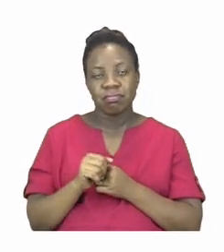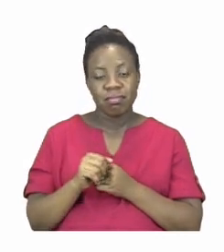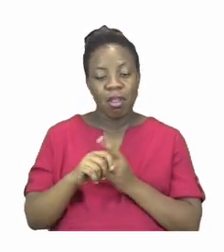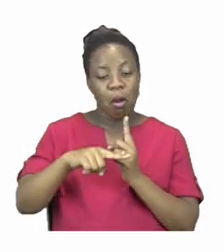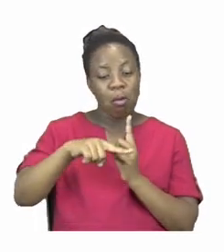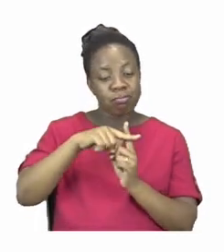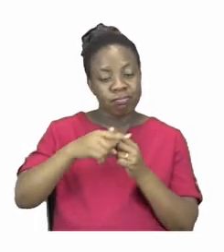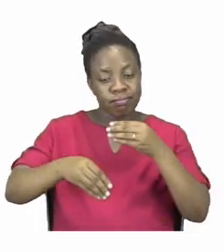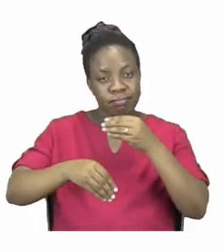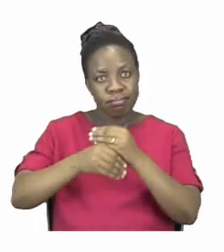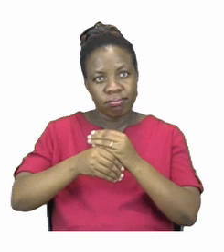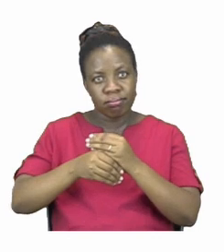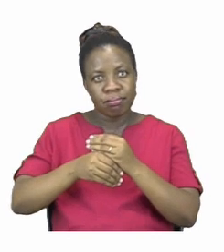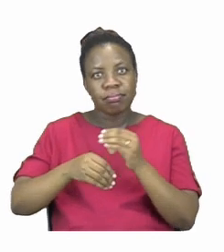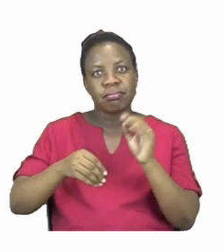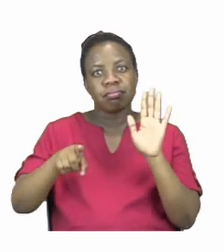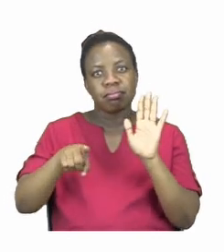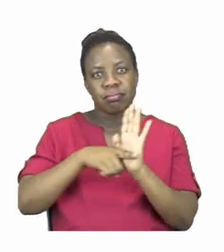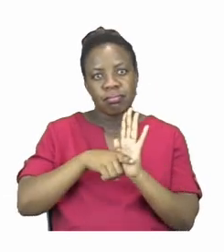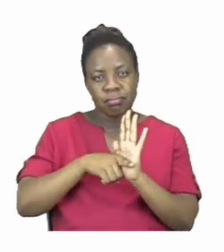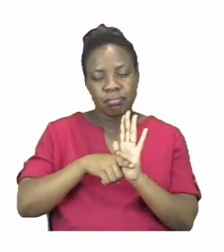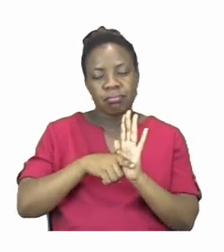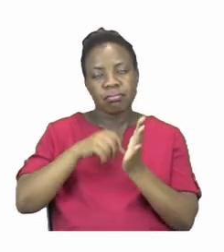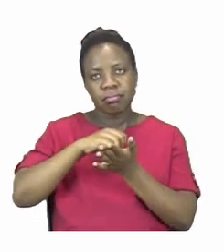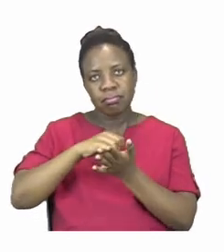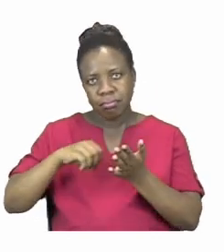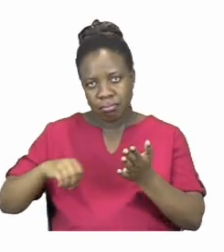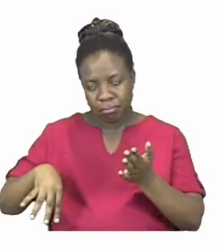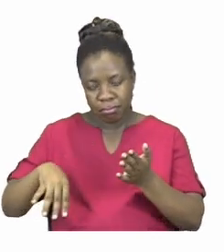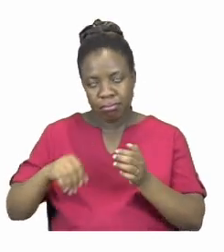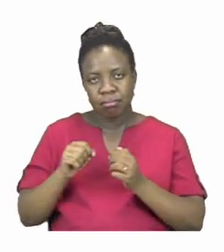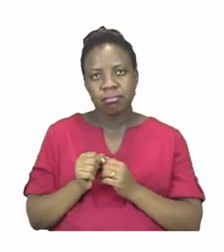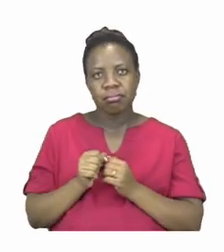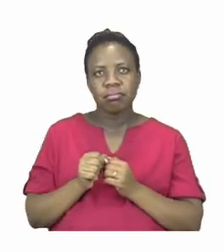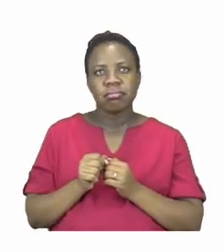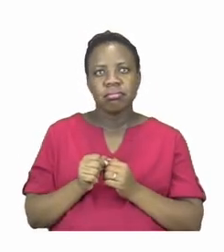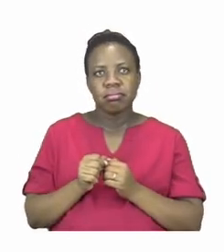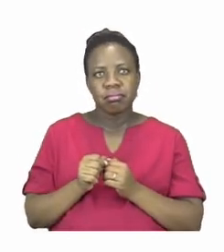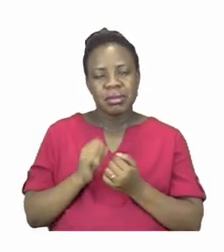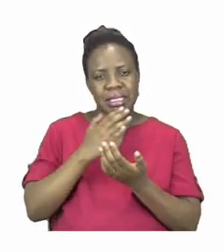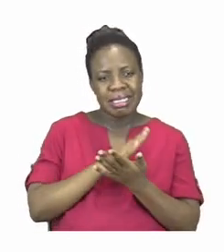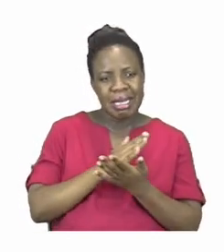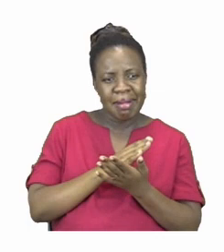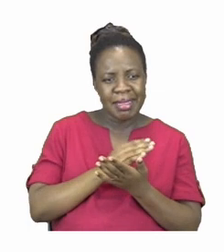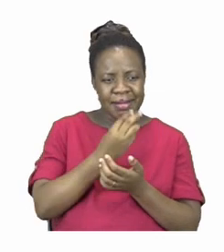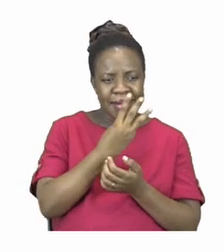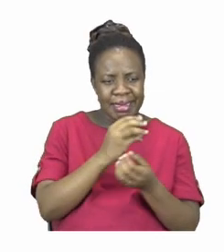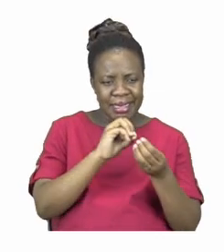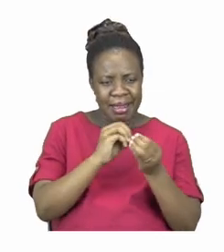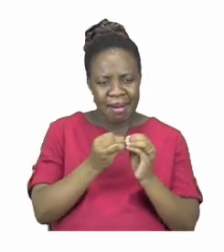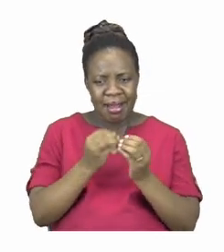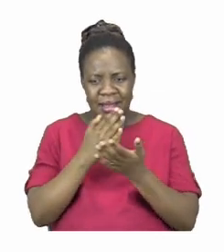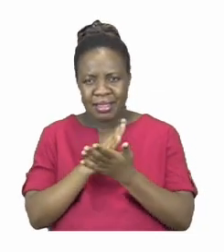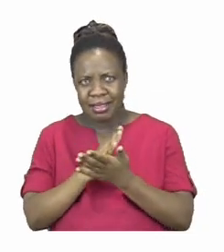computating. Today, it's all about addition and subtraction. Now, some come in 3s, others are in 2s. And because